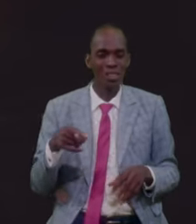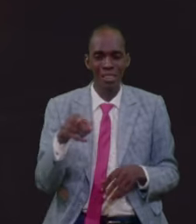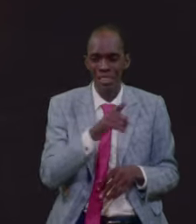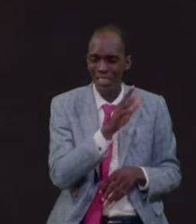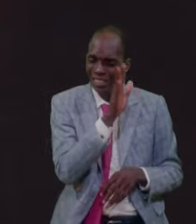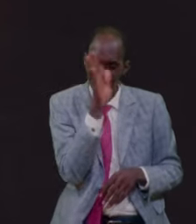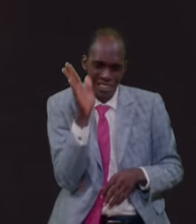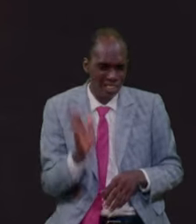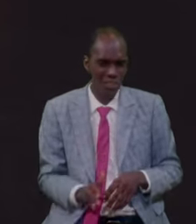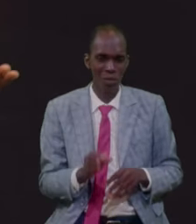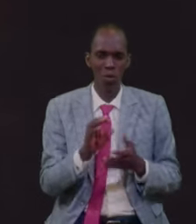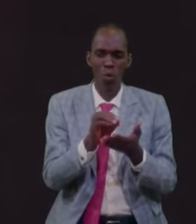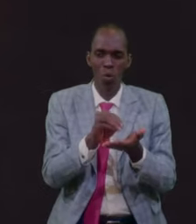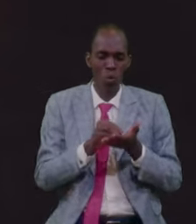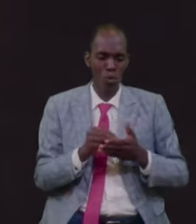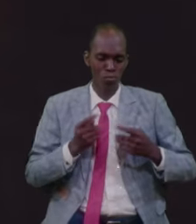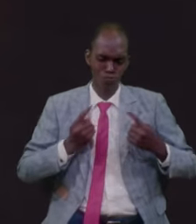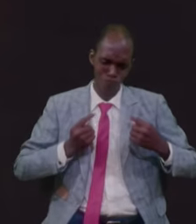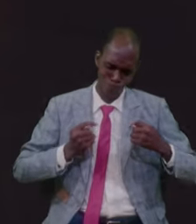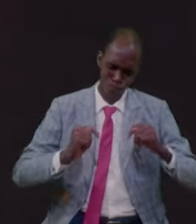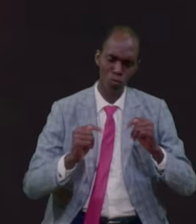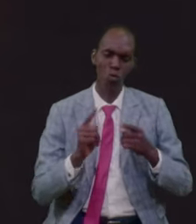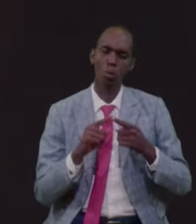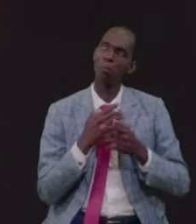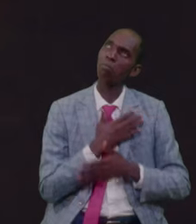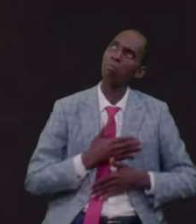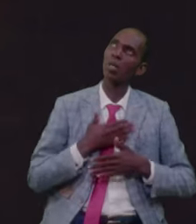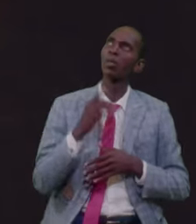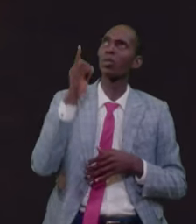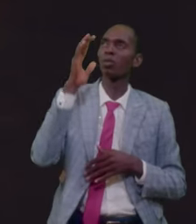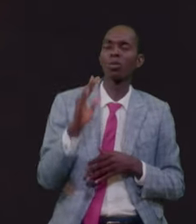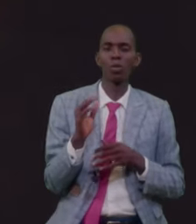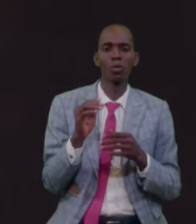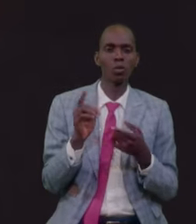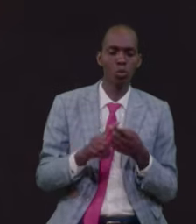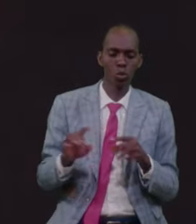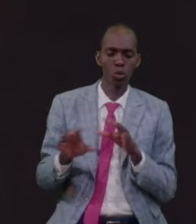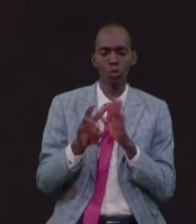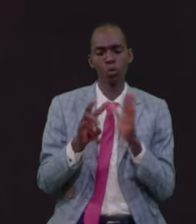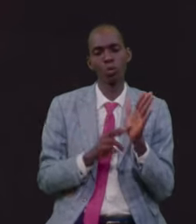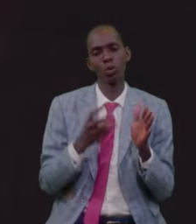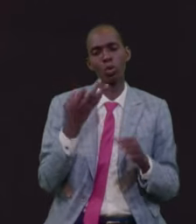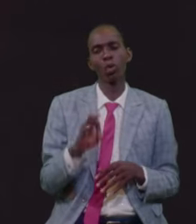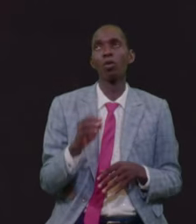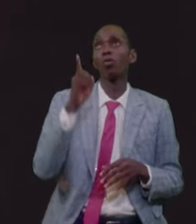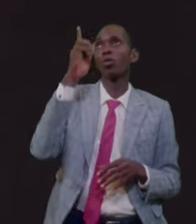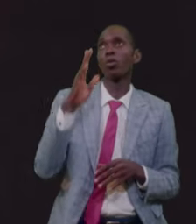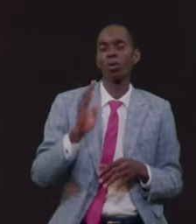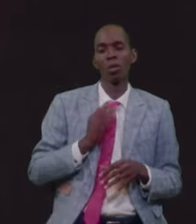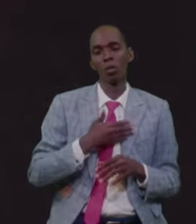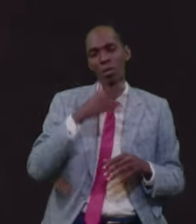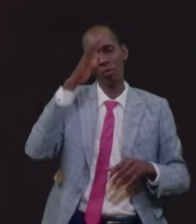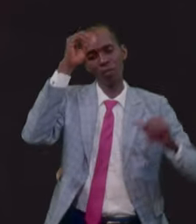of the Father who is in heaven. What's the will of the Father? Our salvation,